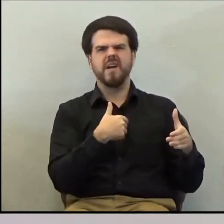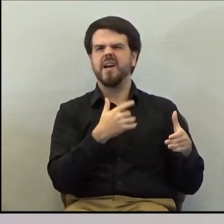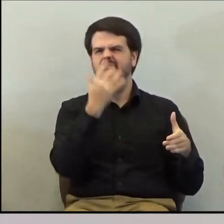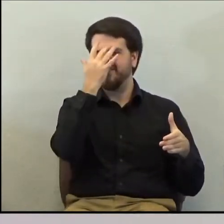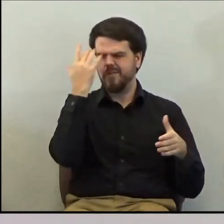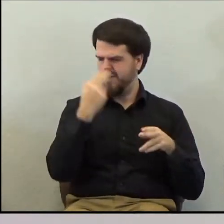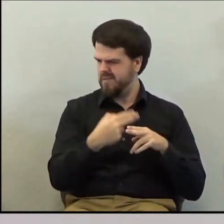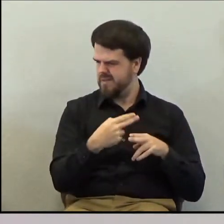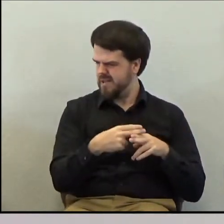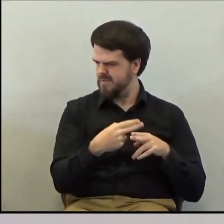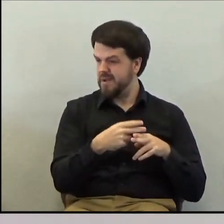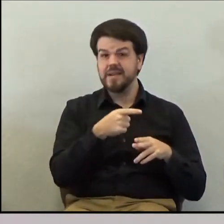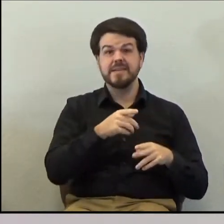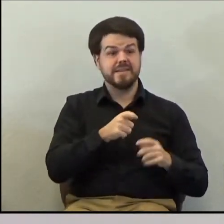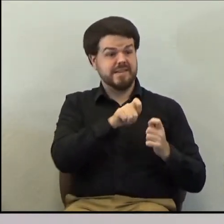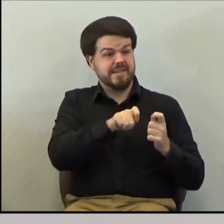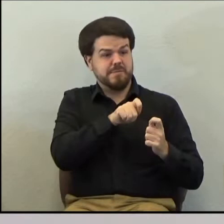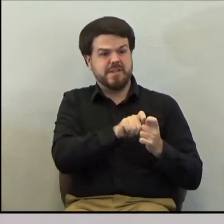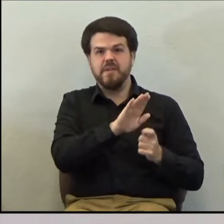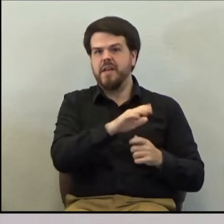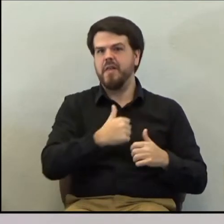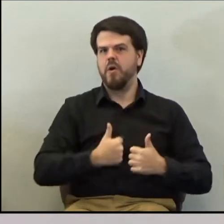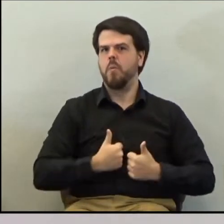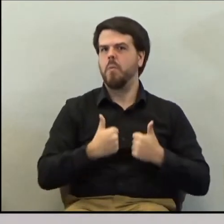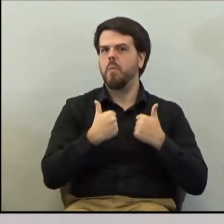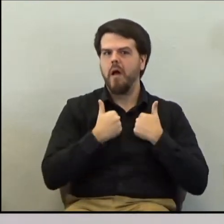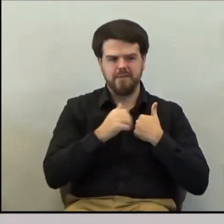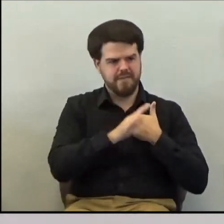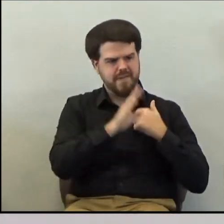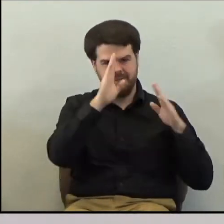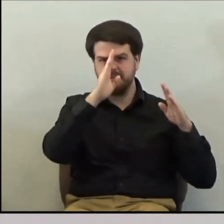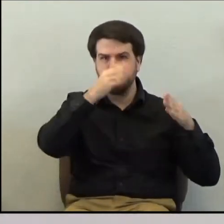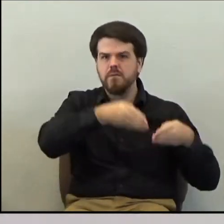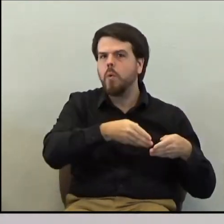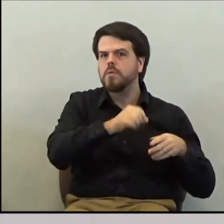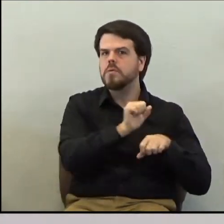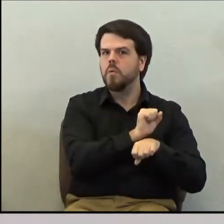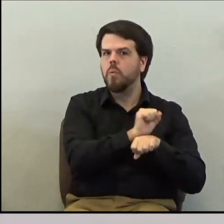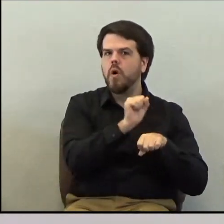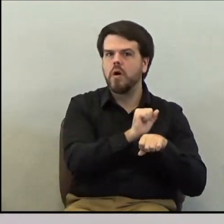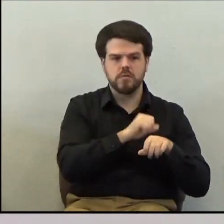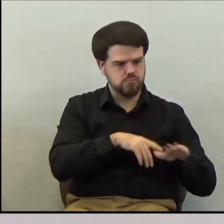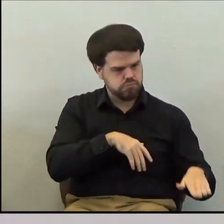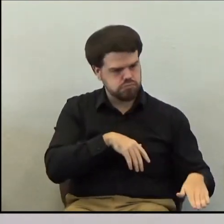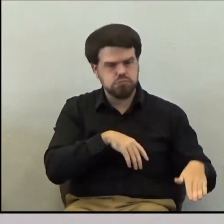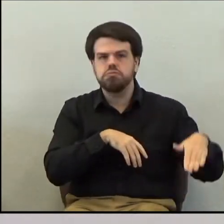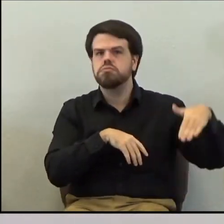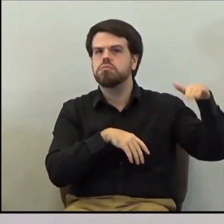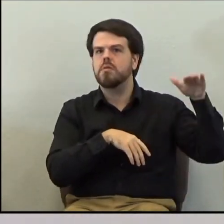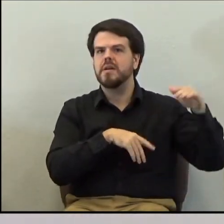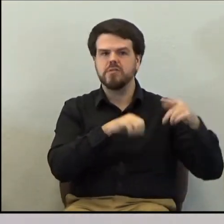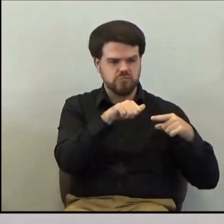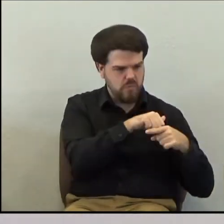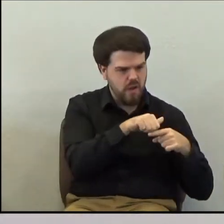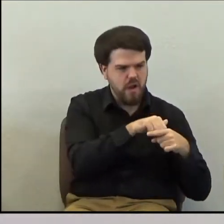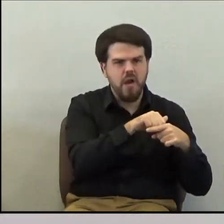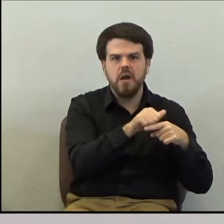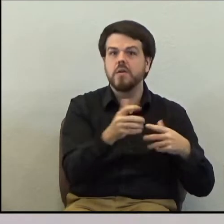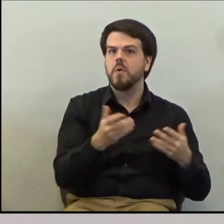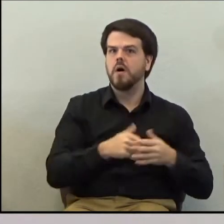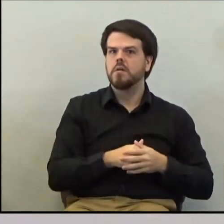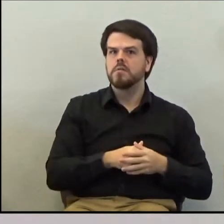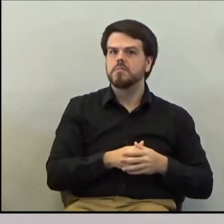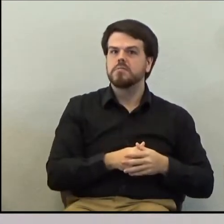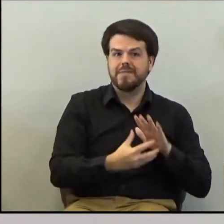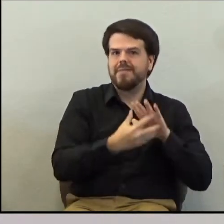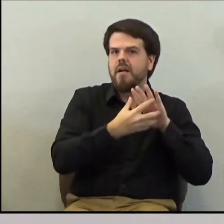but basically their life vocation, that they were trained to do this when they were from being little boys, their life vocation was